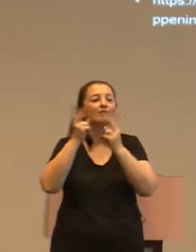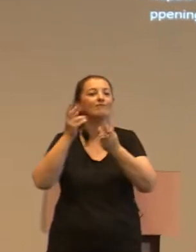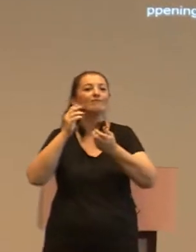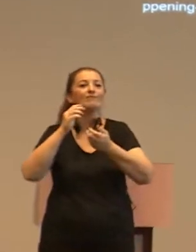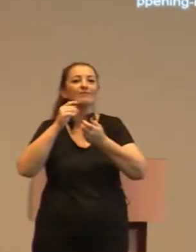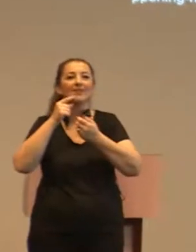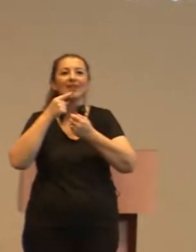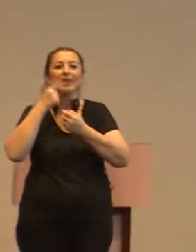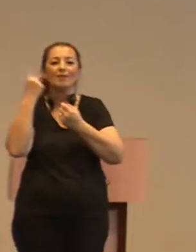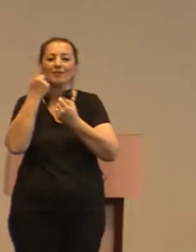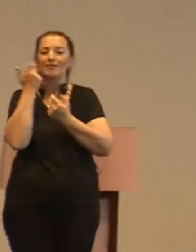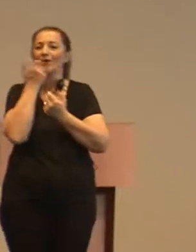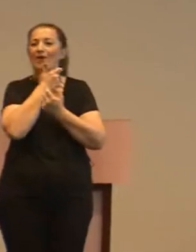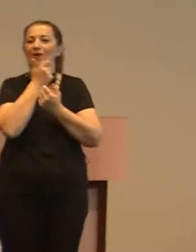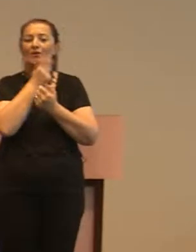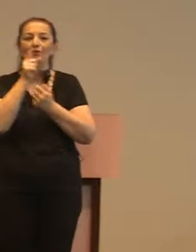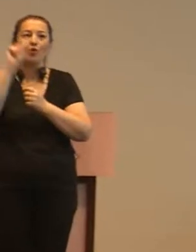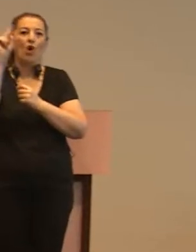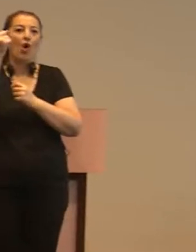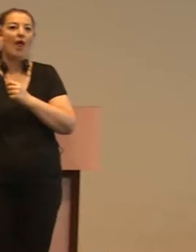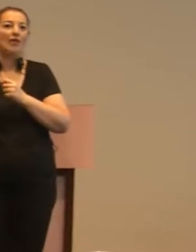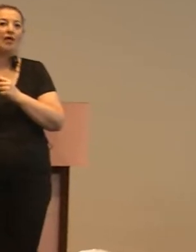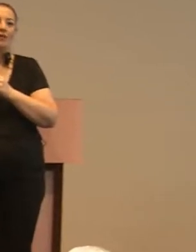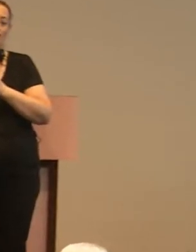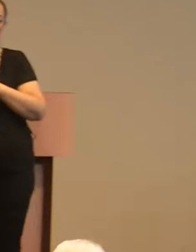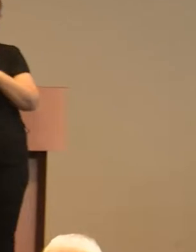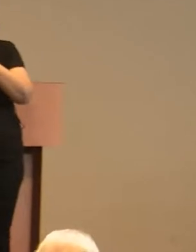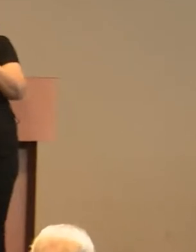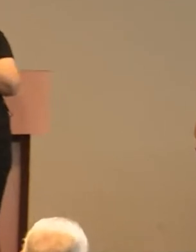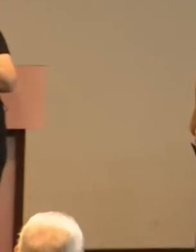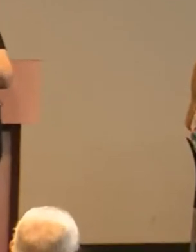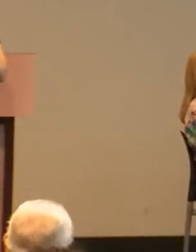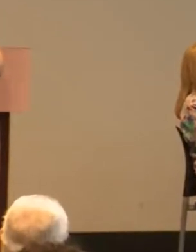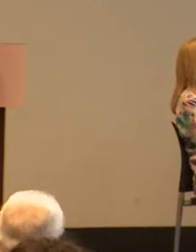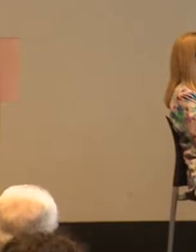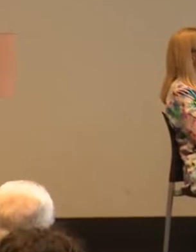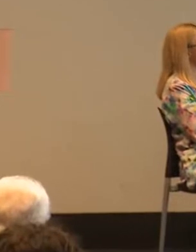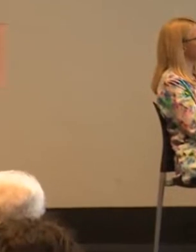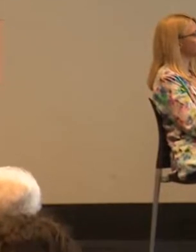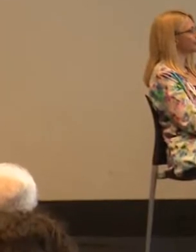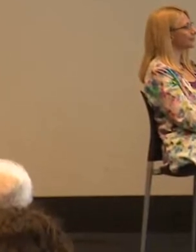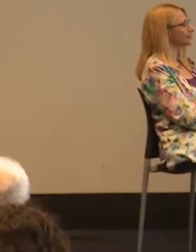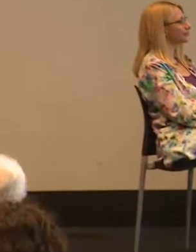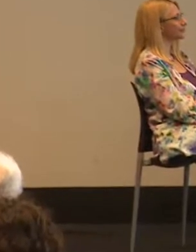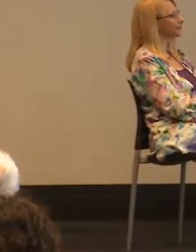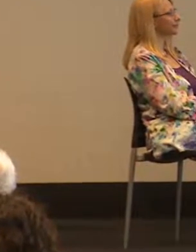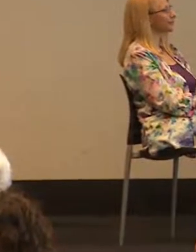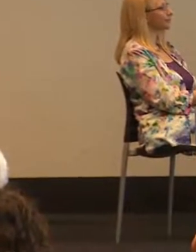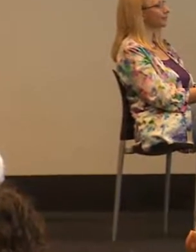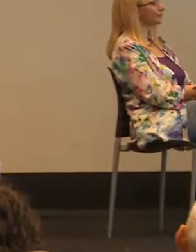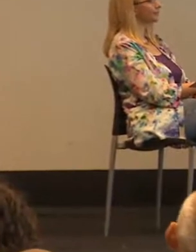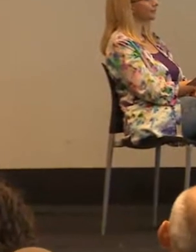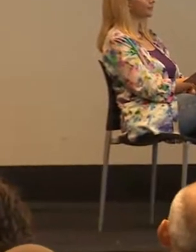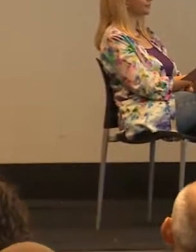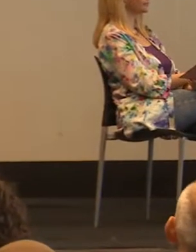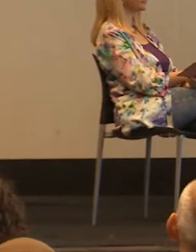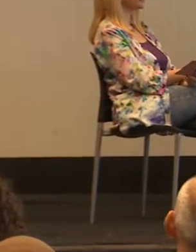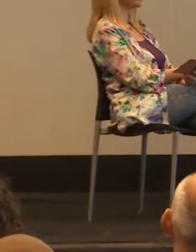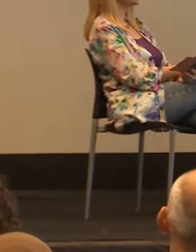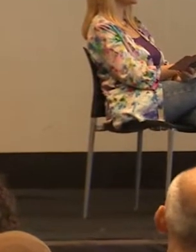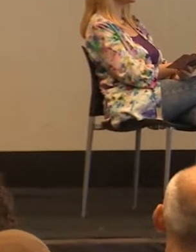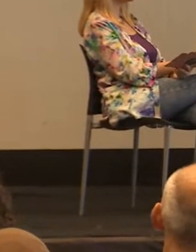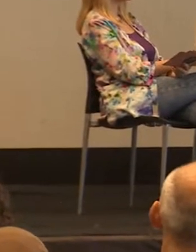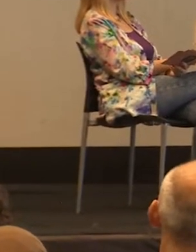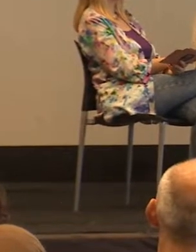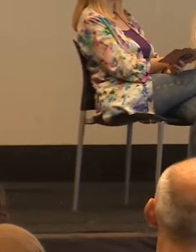were the managers of the national uh charity company an